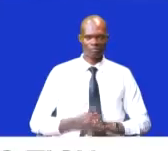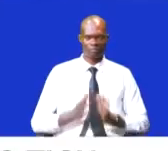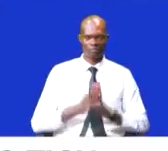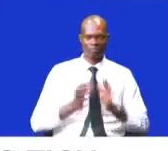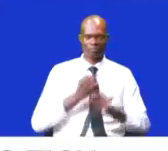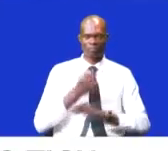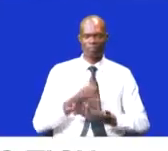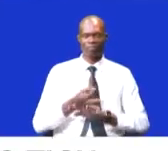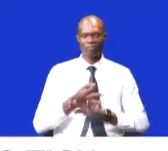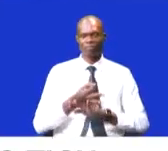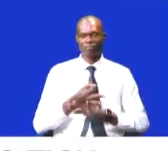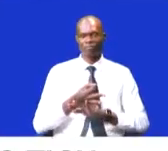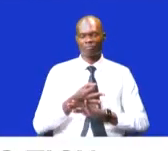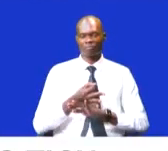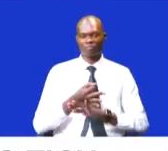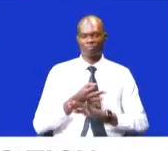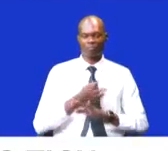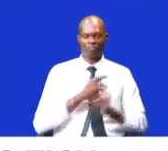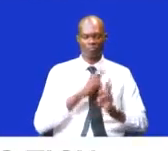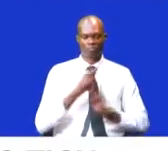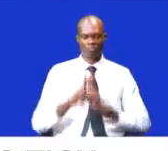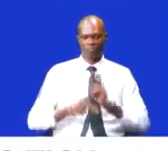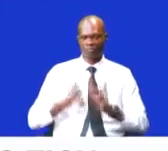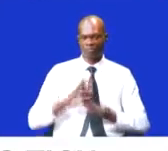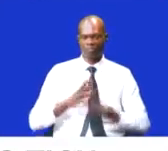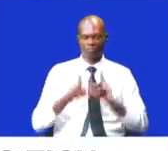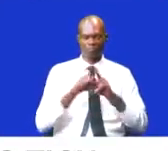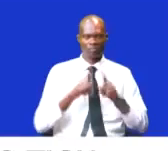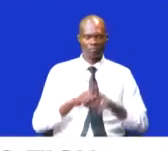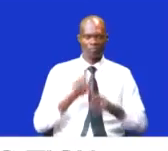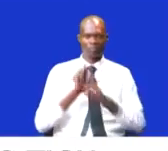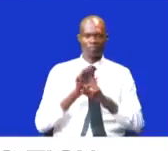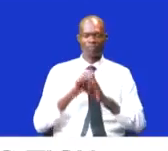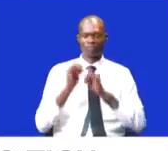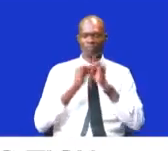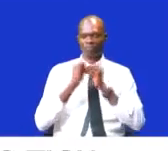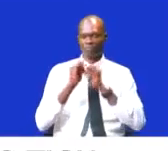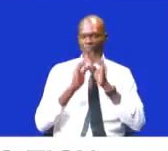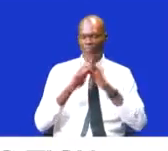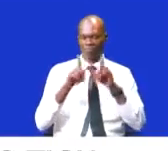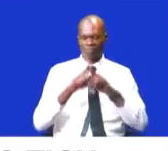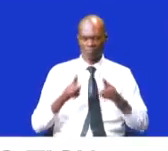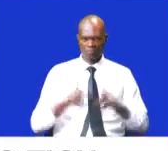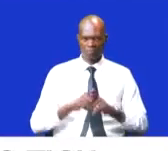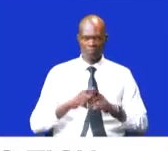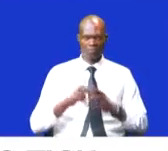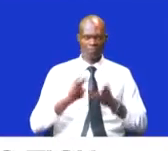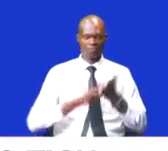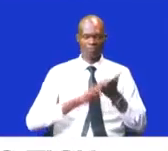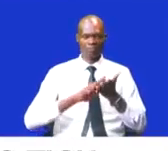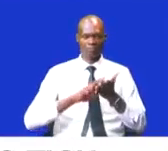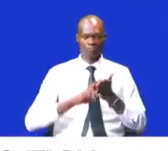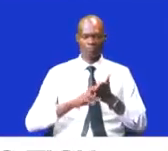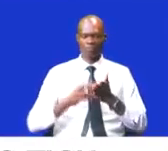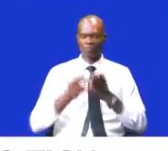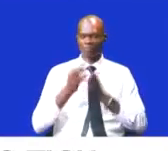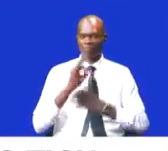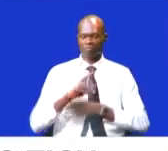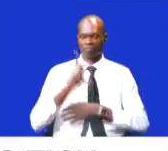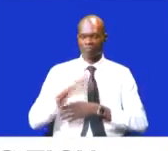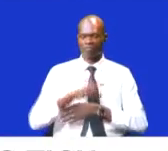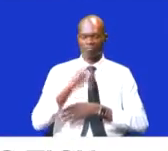After a process and interviews and recommendations of the Public Service